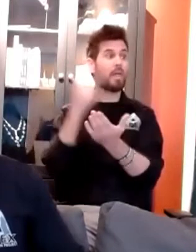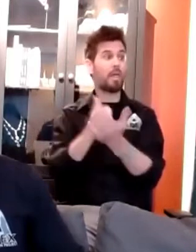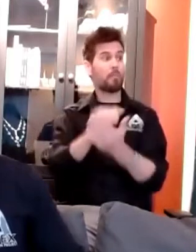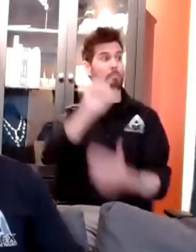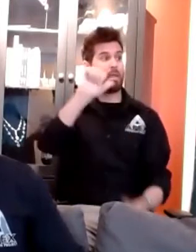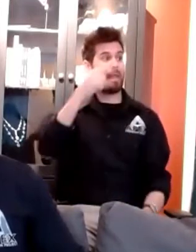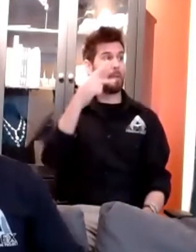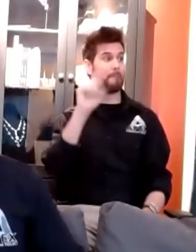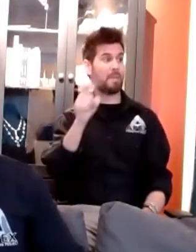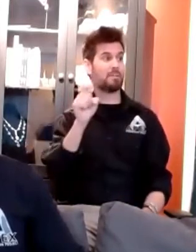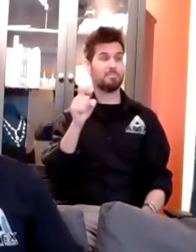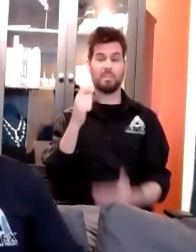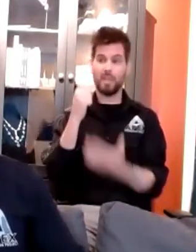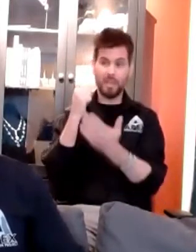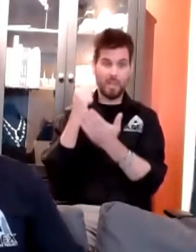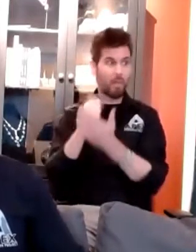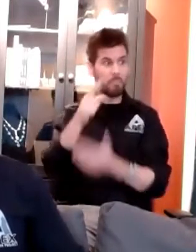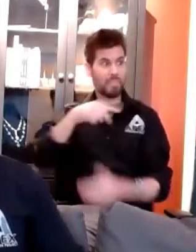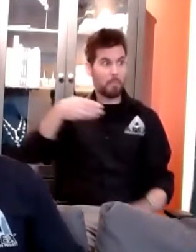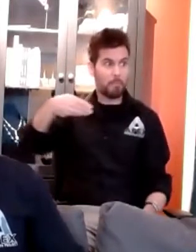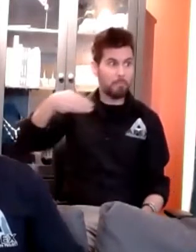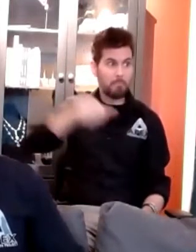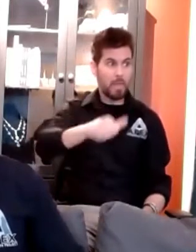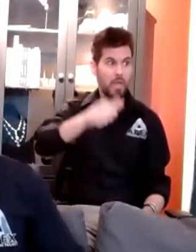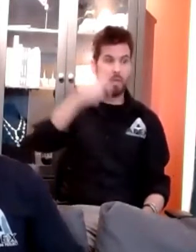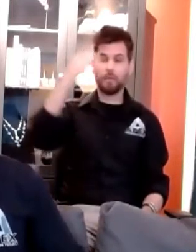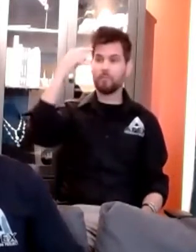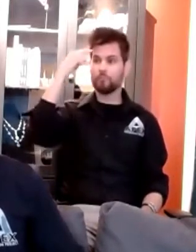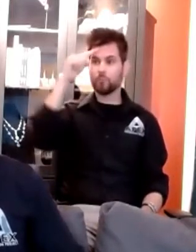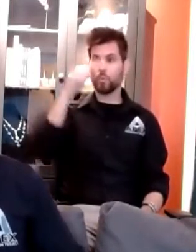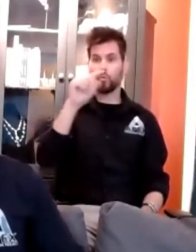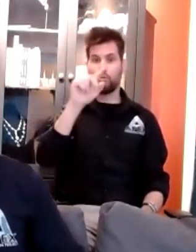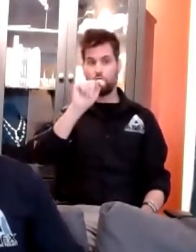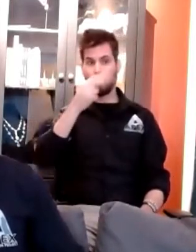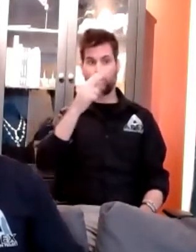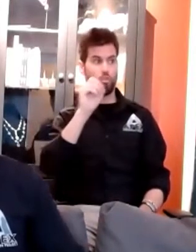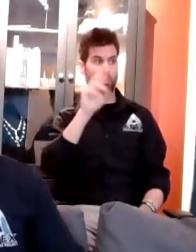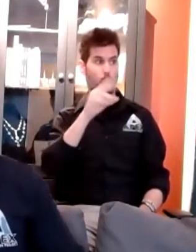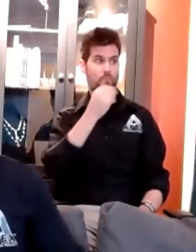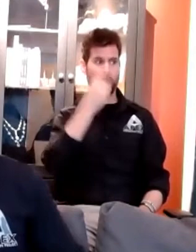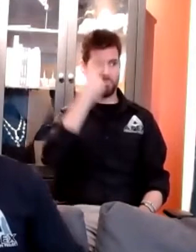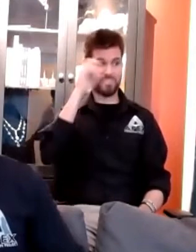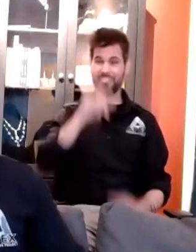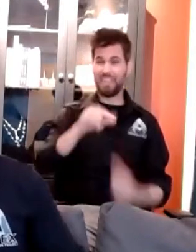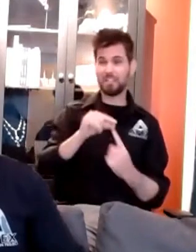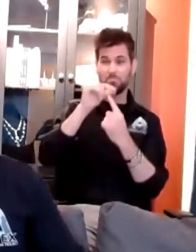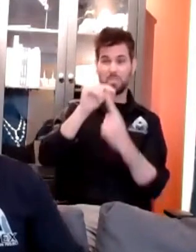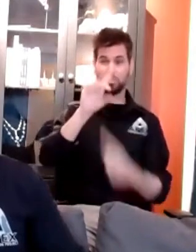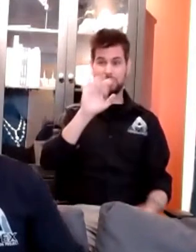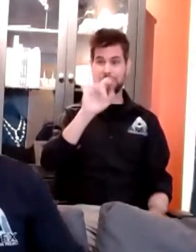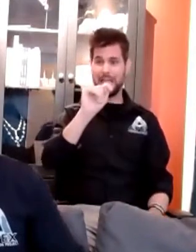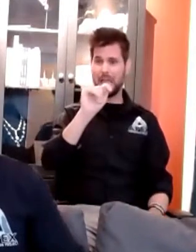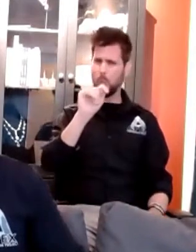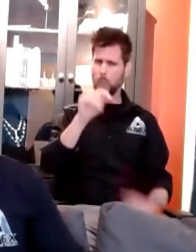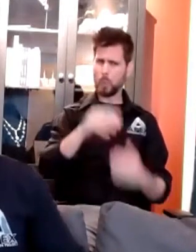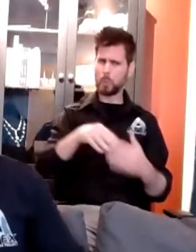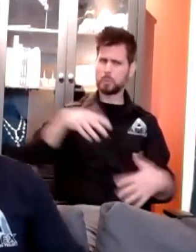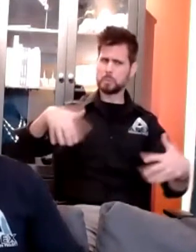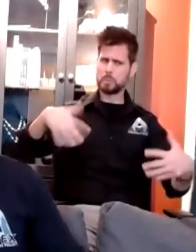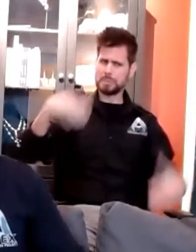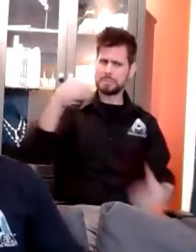$100 a month, and there's lots of opportunities to keep Thor healthy and happy with all the good food he needs. We have another